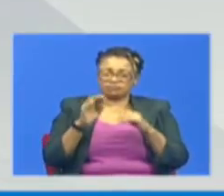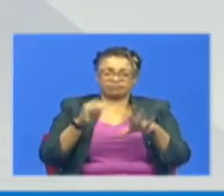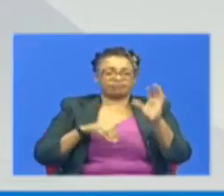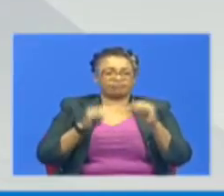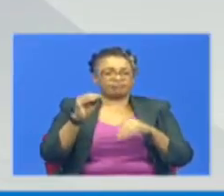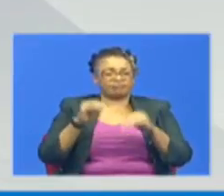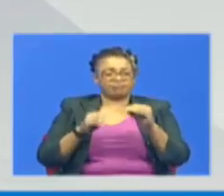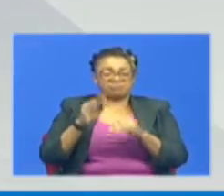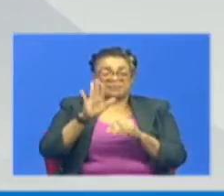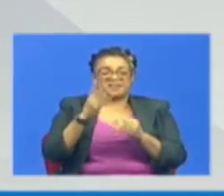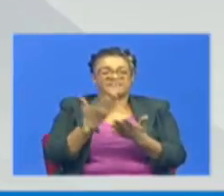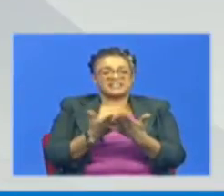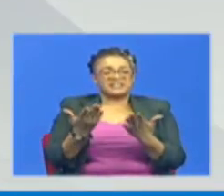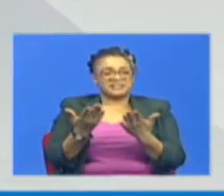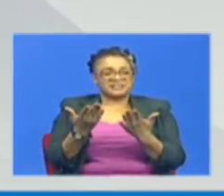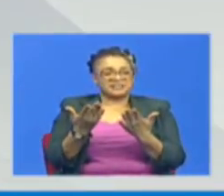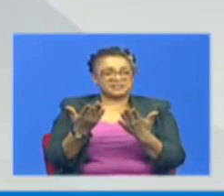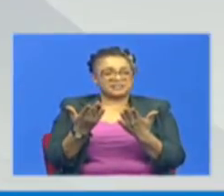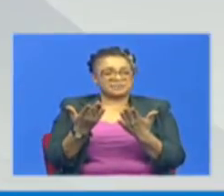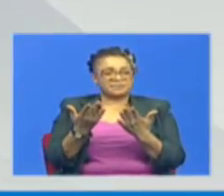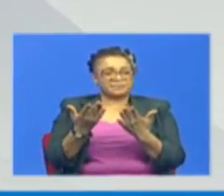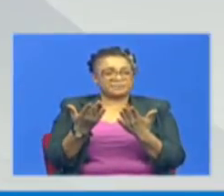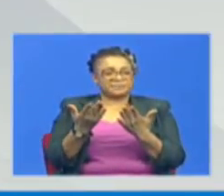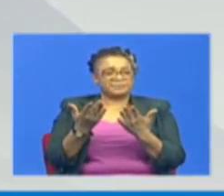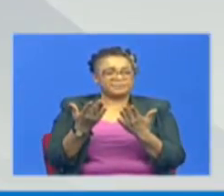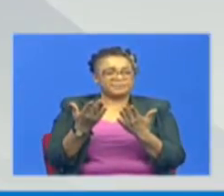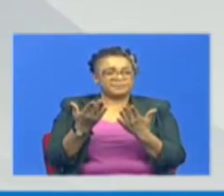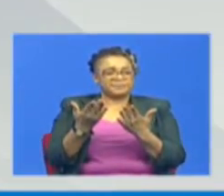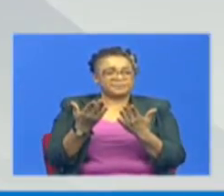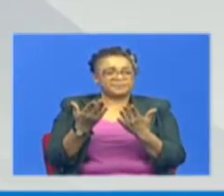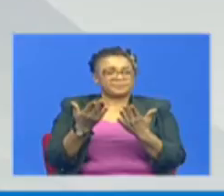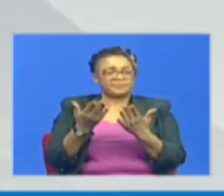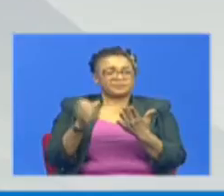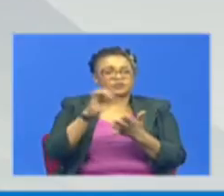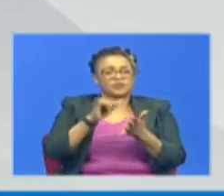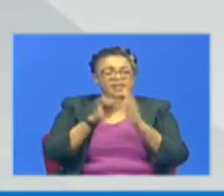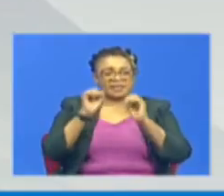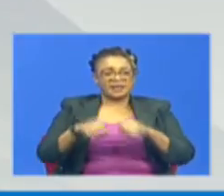their facilities significantly in order